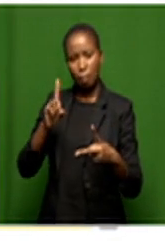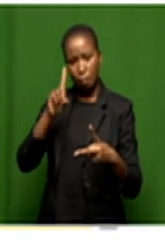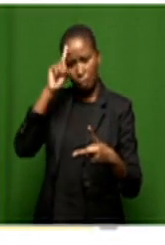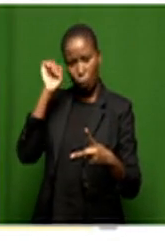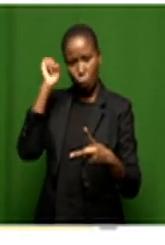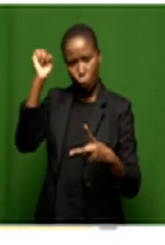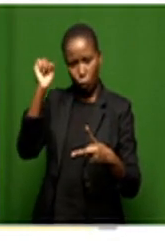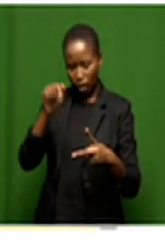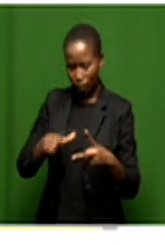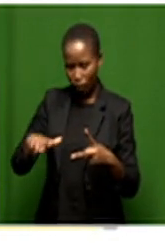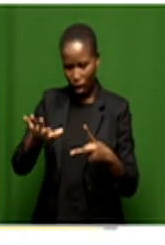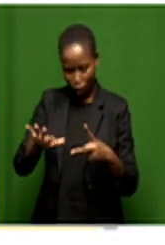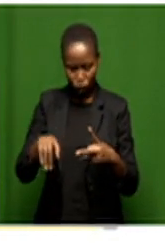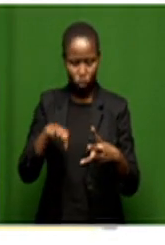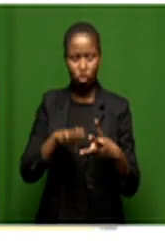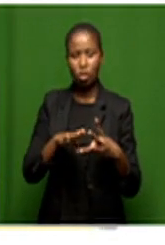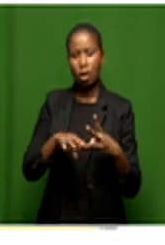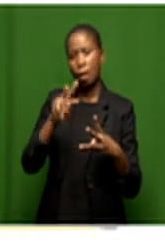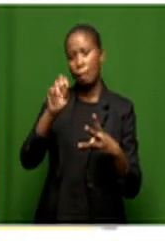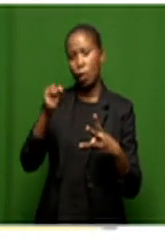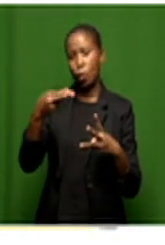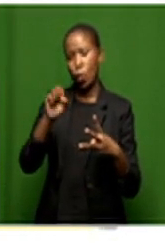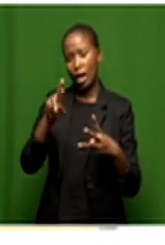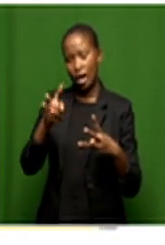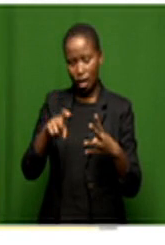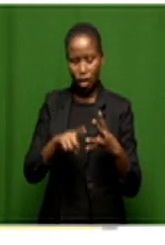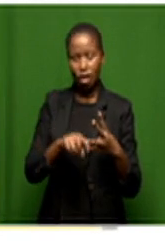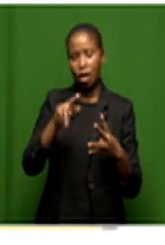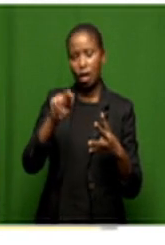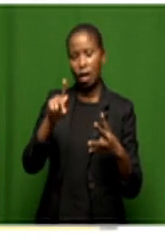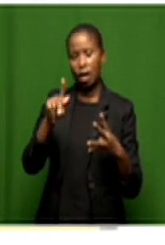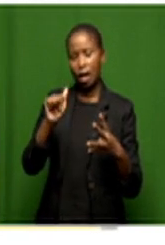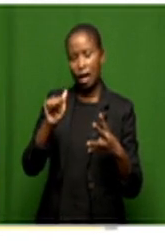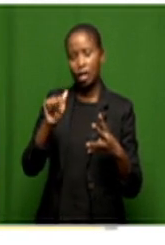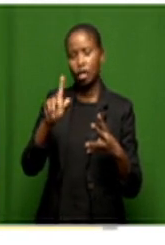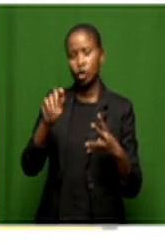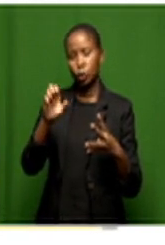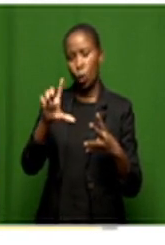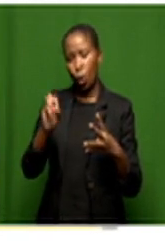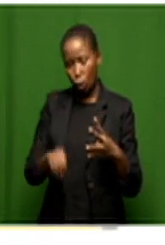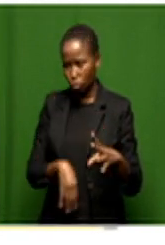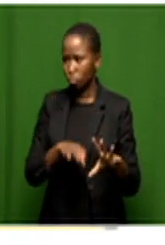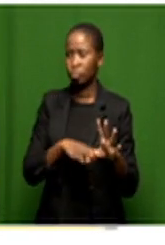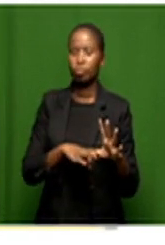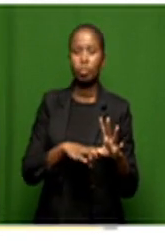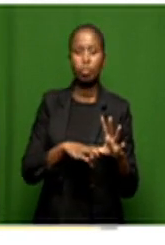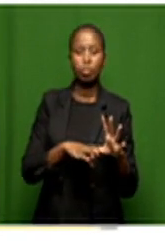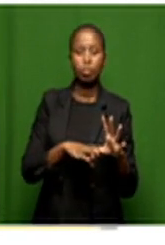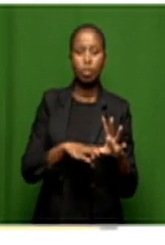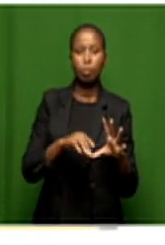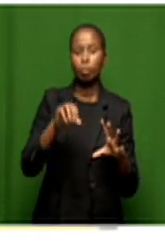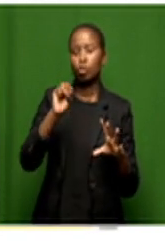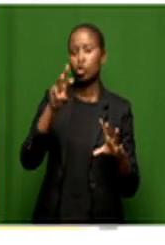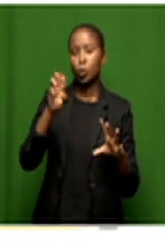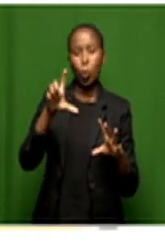going to Mbongweni. We're going to Nkandolo, which is Tata Oartambo's village. And then we move to Mkhake's really